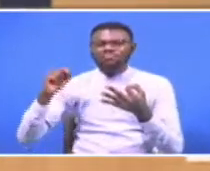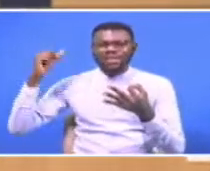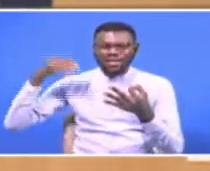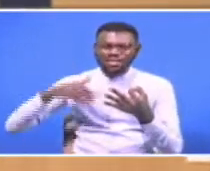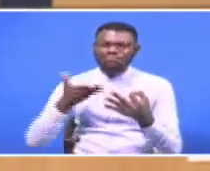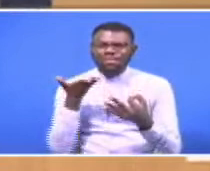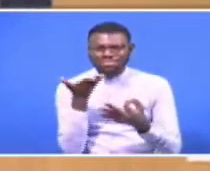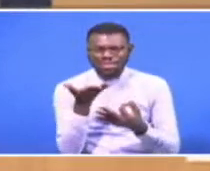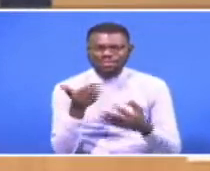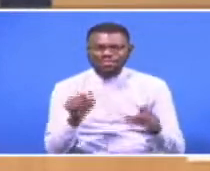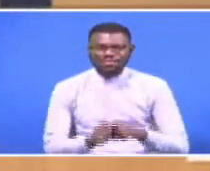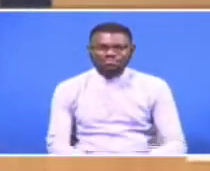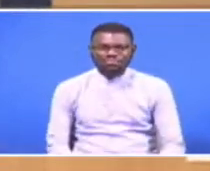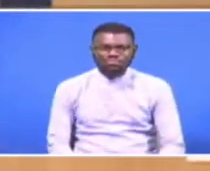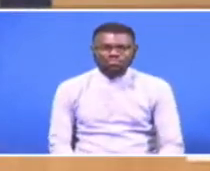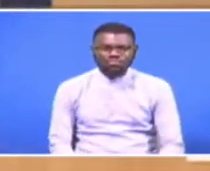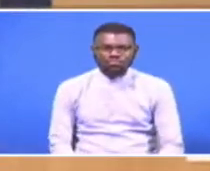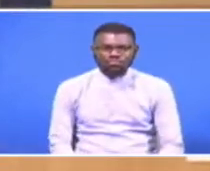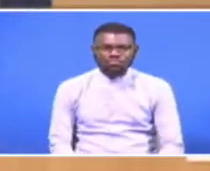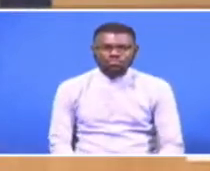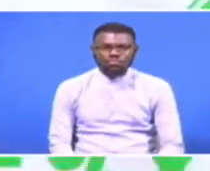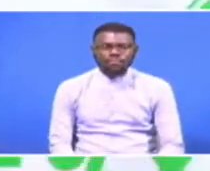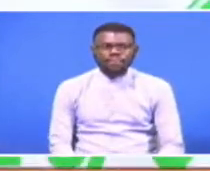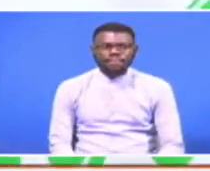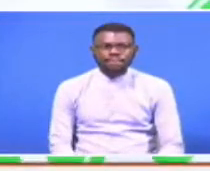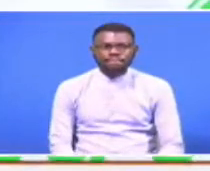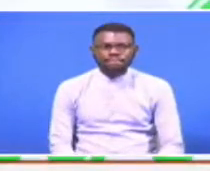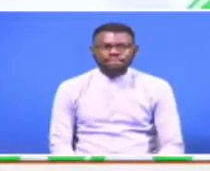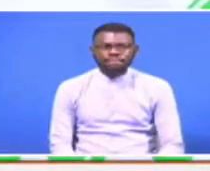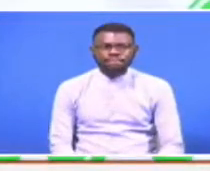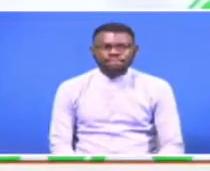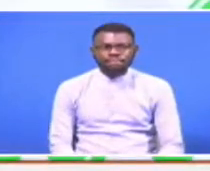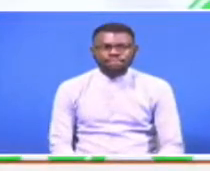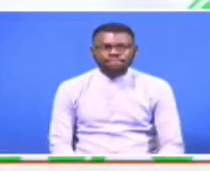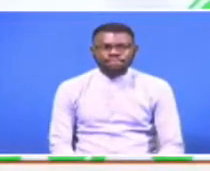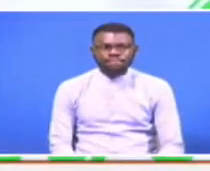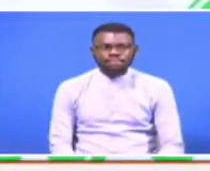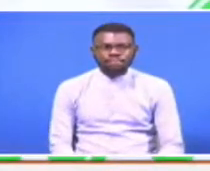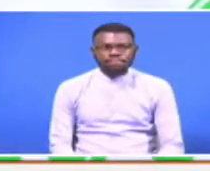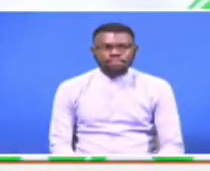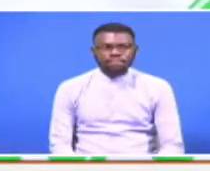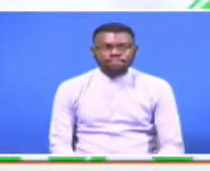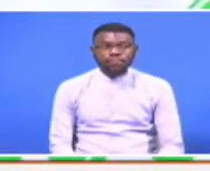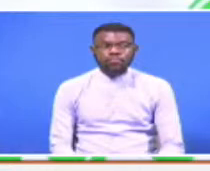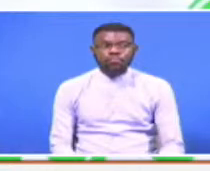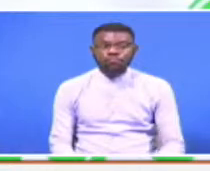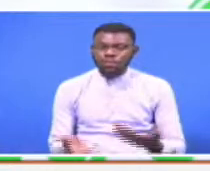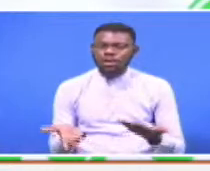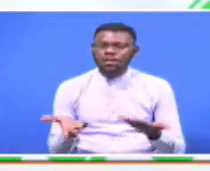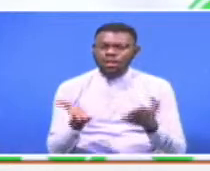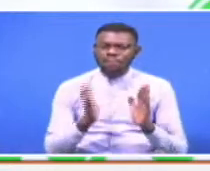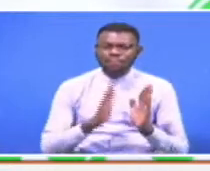Energy, Davis Chirchir. Daily, kwa kujiprepare hii final,